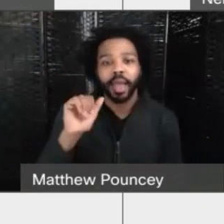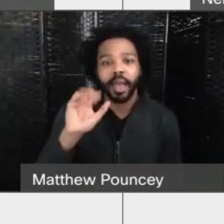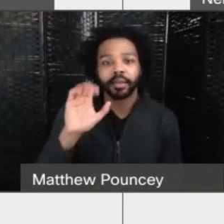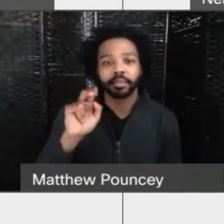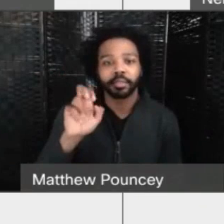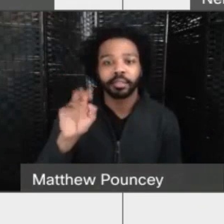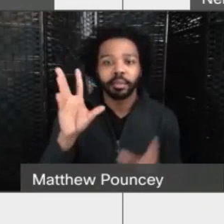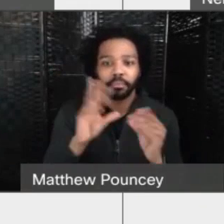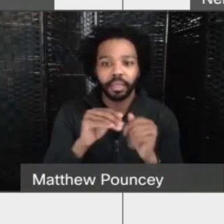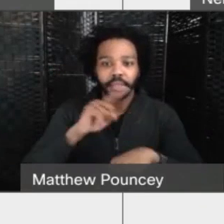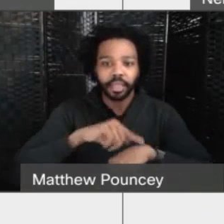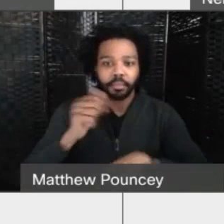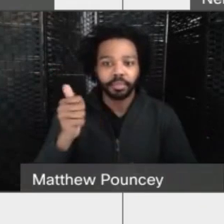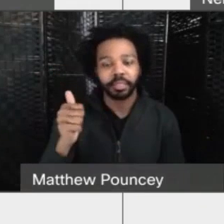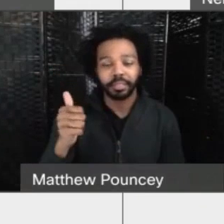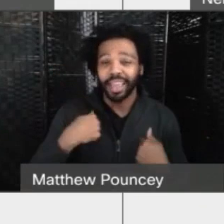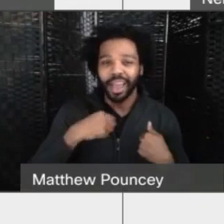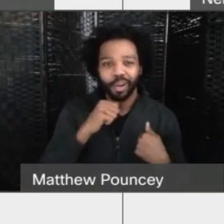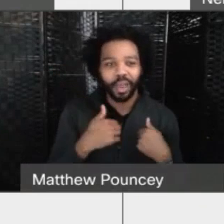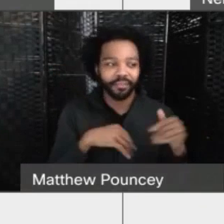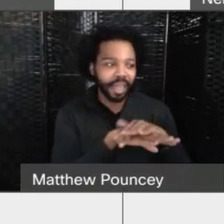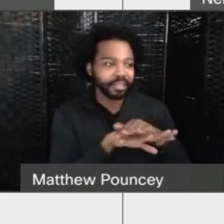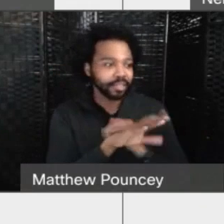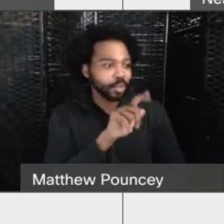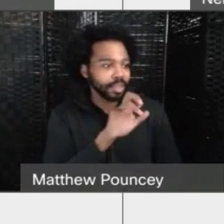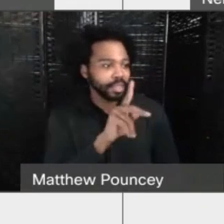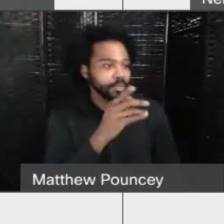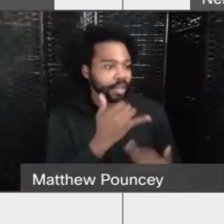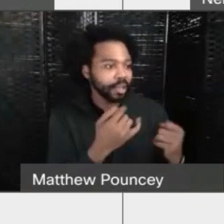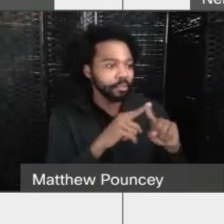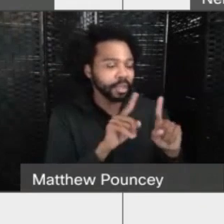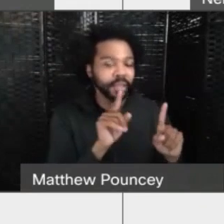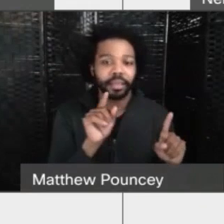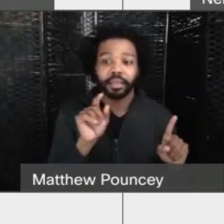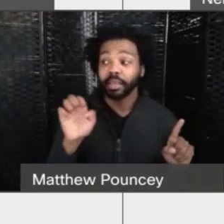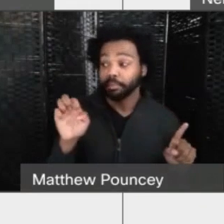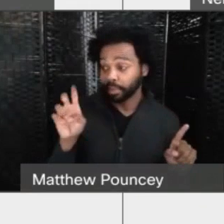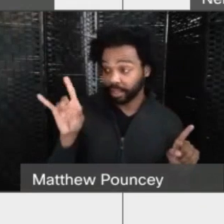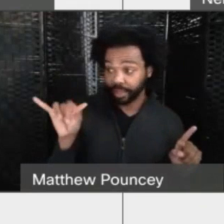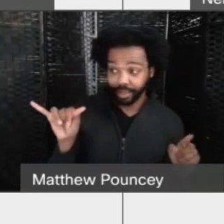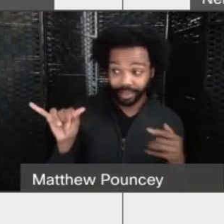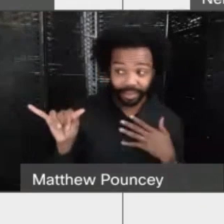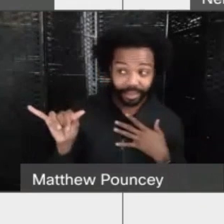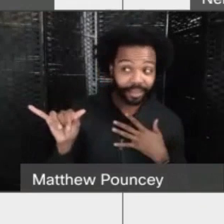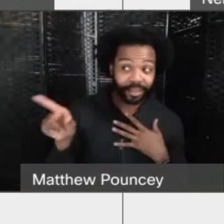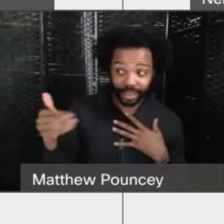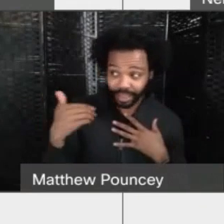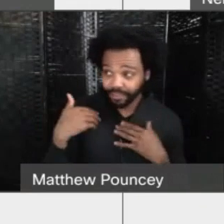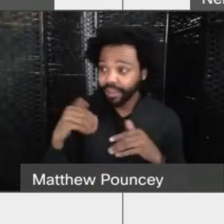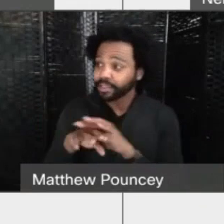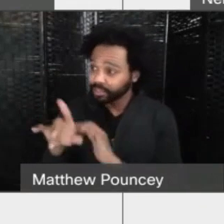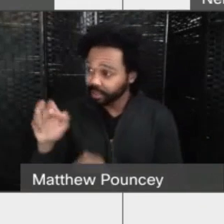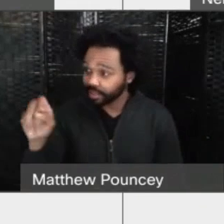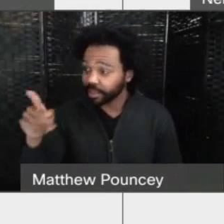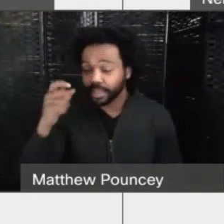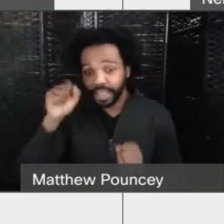at 10 o'clock. I don't have access to the link, but if Emily, if she has access to the link, if she can